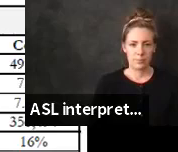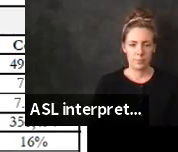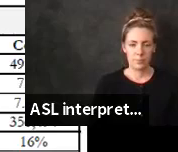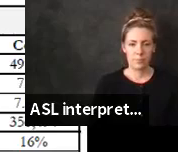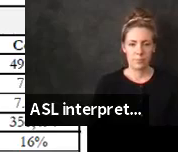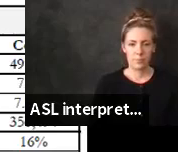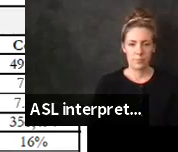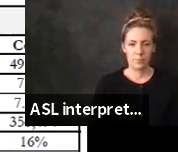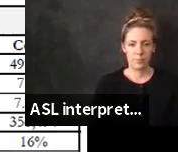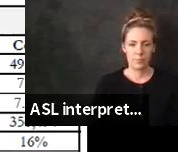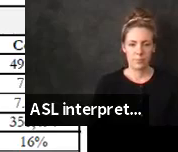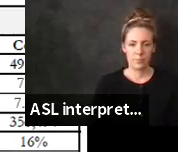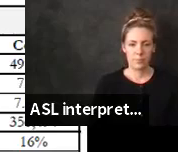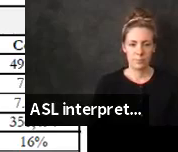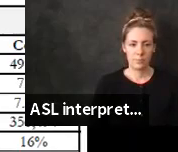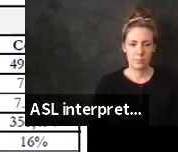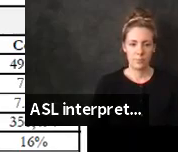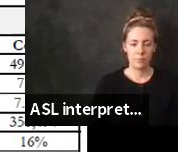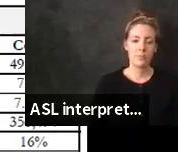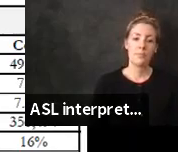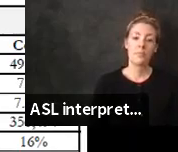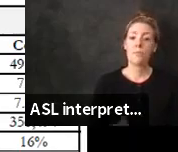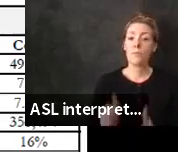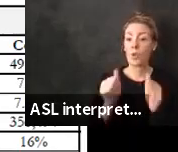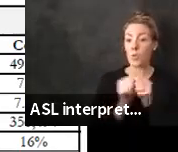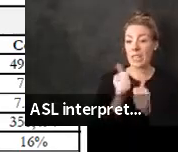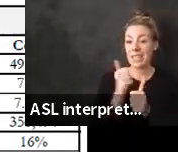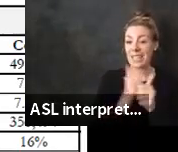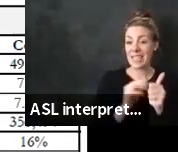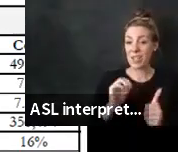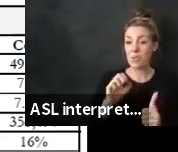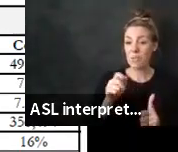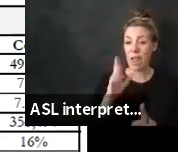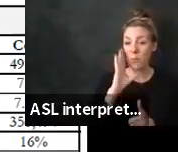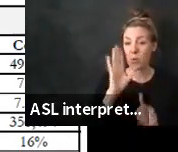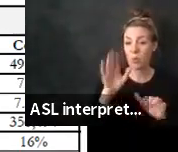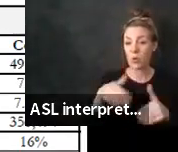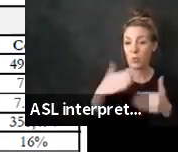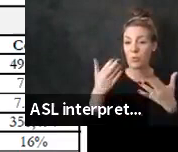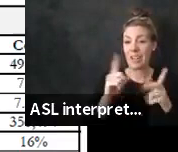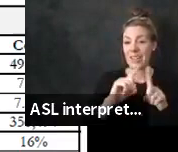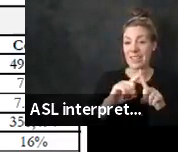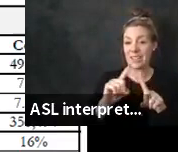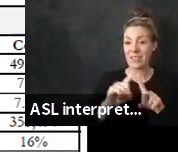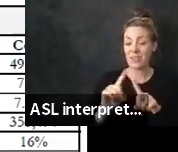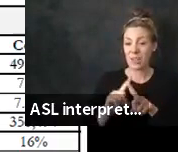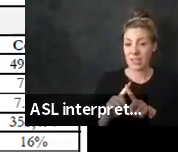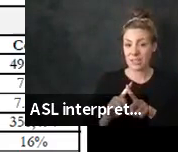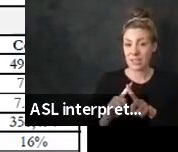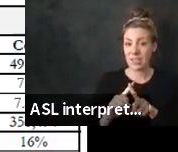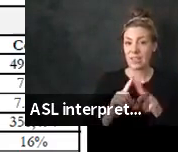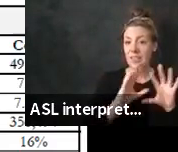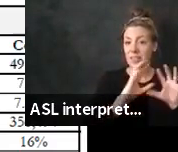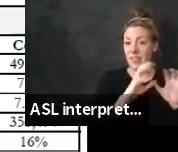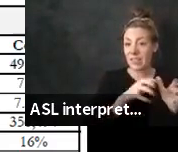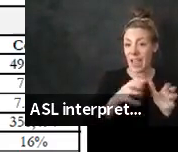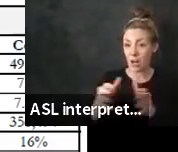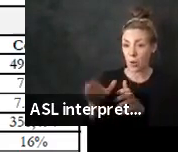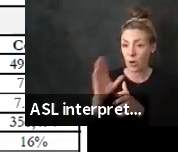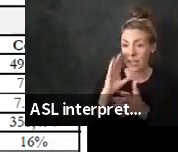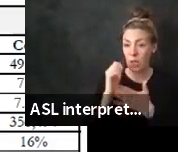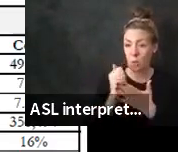We do have, and with each map, we'll be providing different demographic categories that will help you